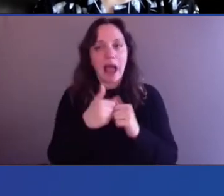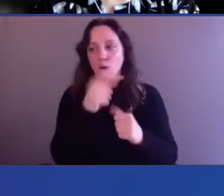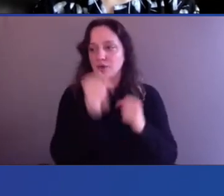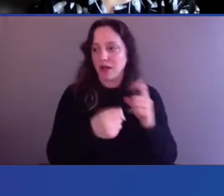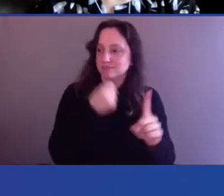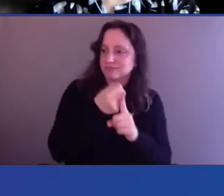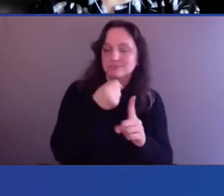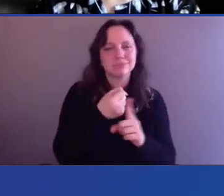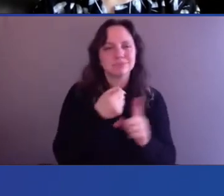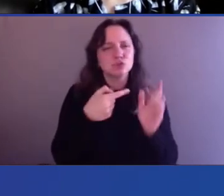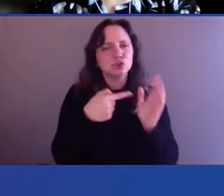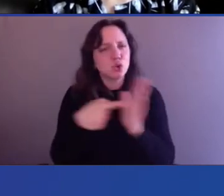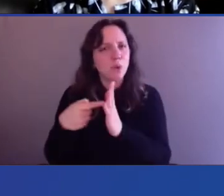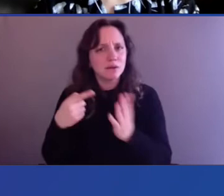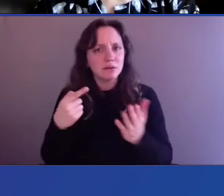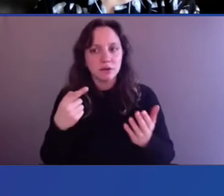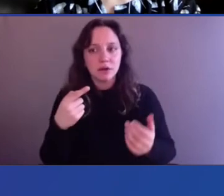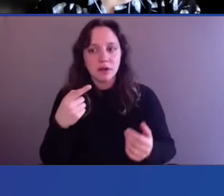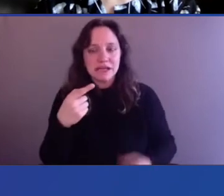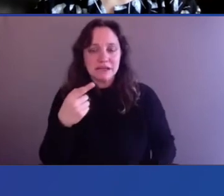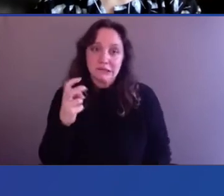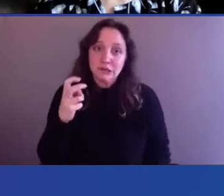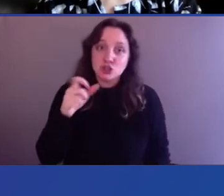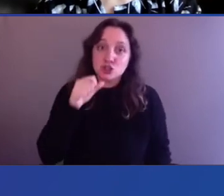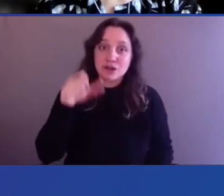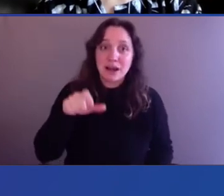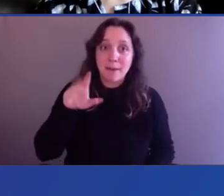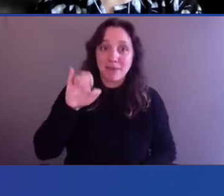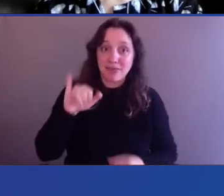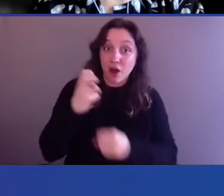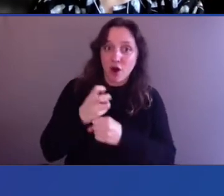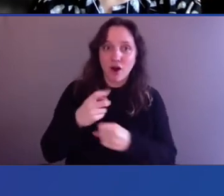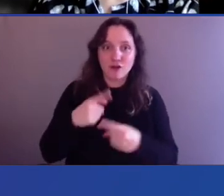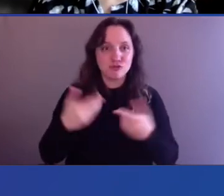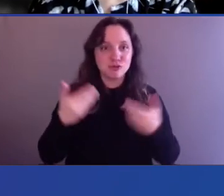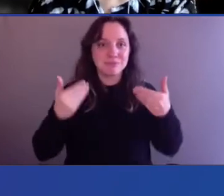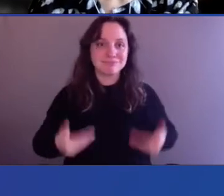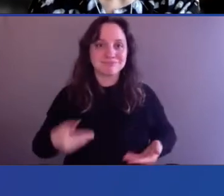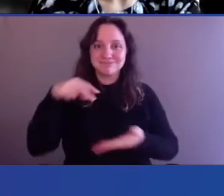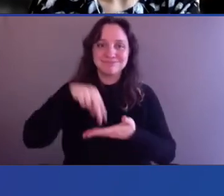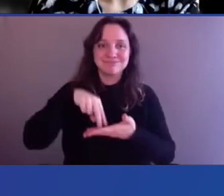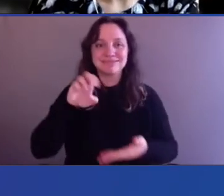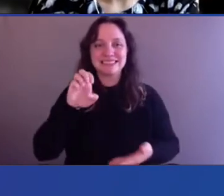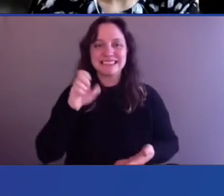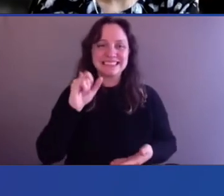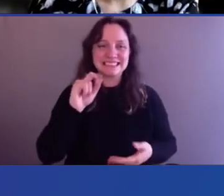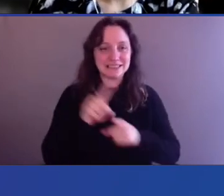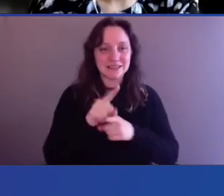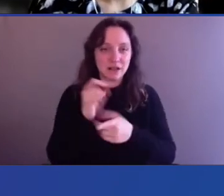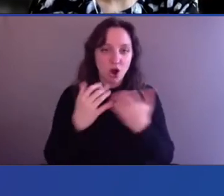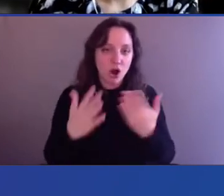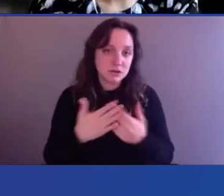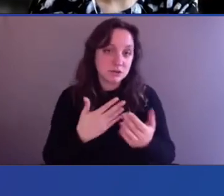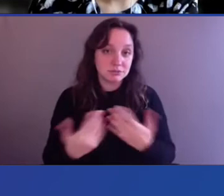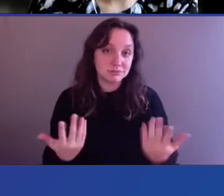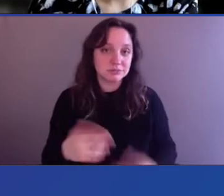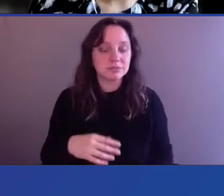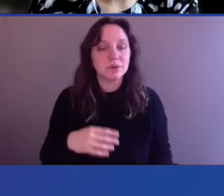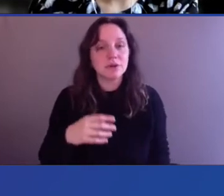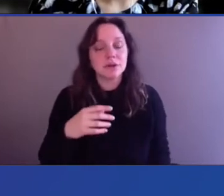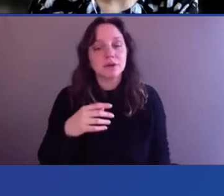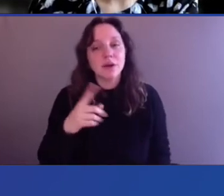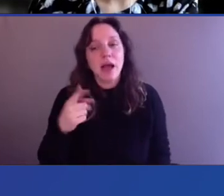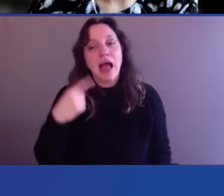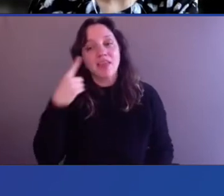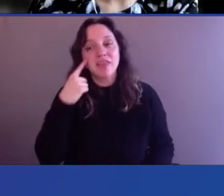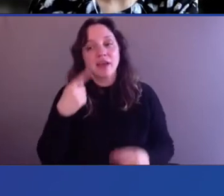be that difficult to exist as an artist. I think there's a way that we're working, that we're communicating that, and that it's well understood already. It's